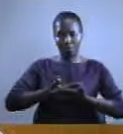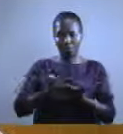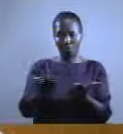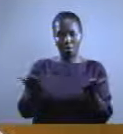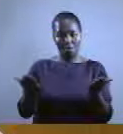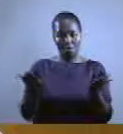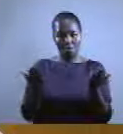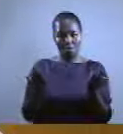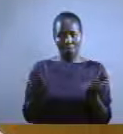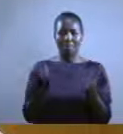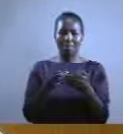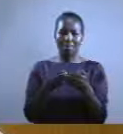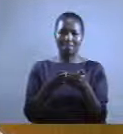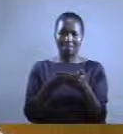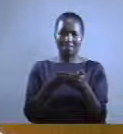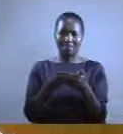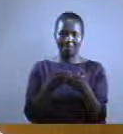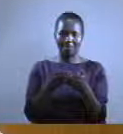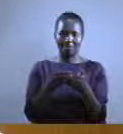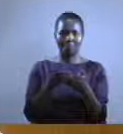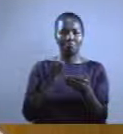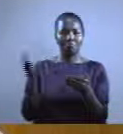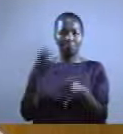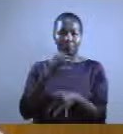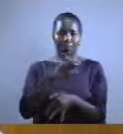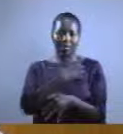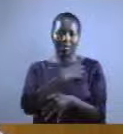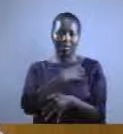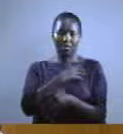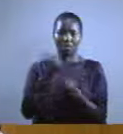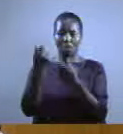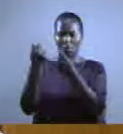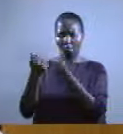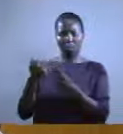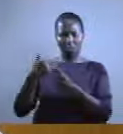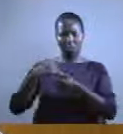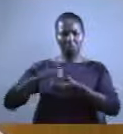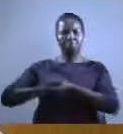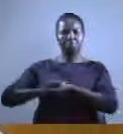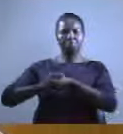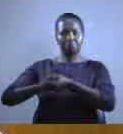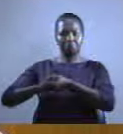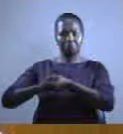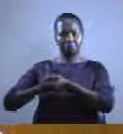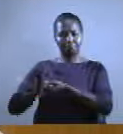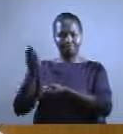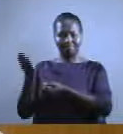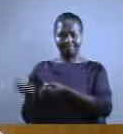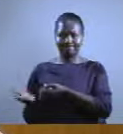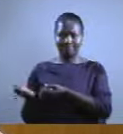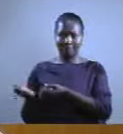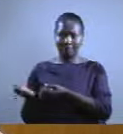members, to congratulate our Minister of Finance, Honorable Pravin Gordhan,